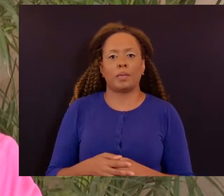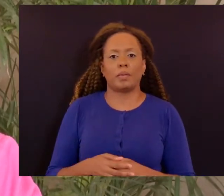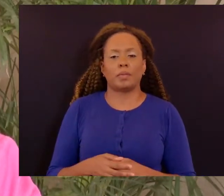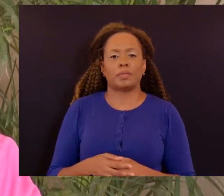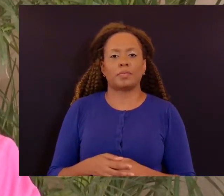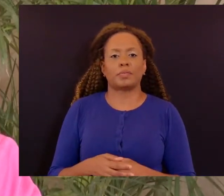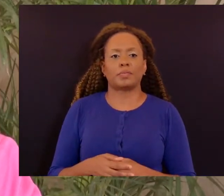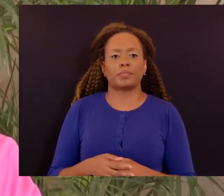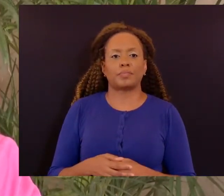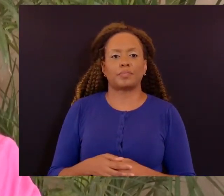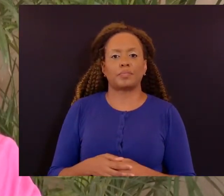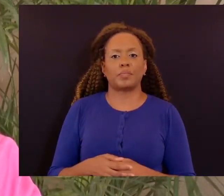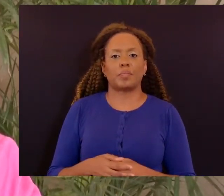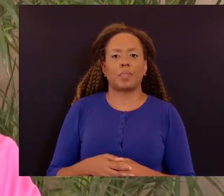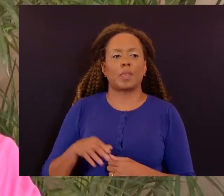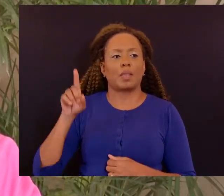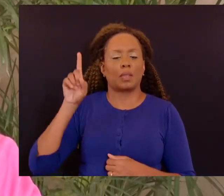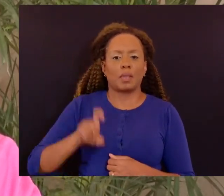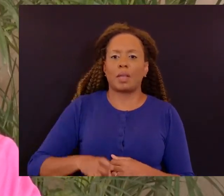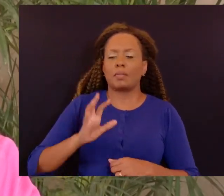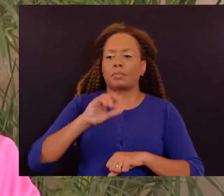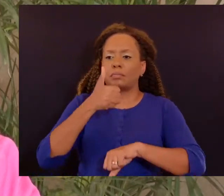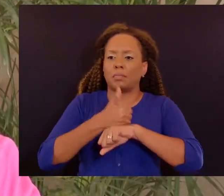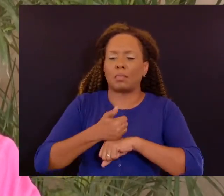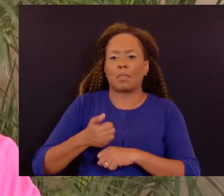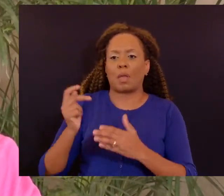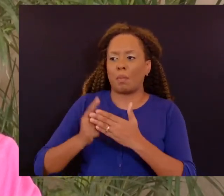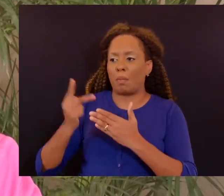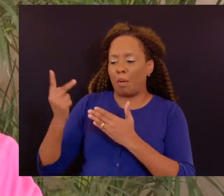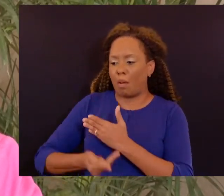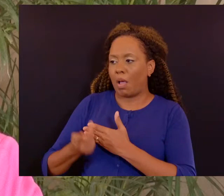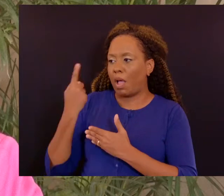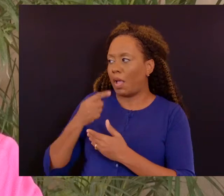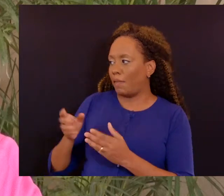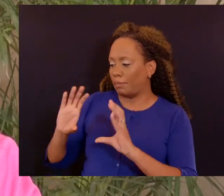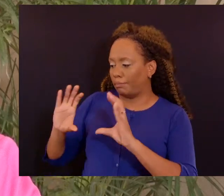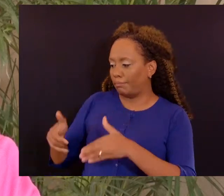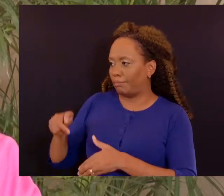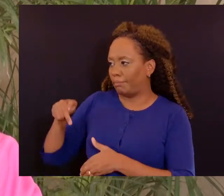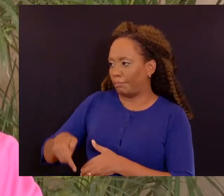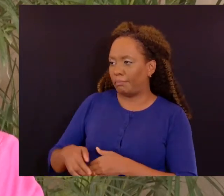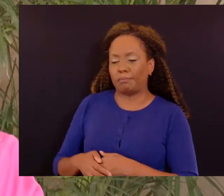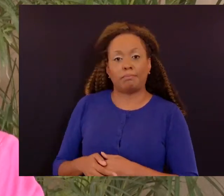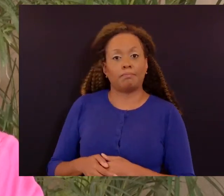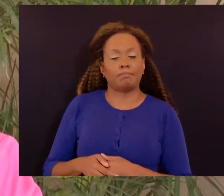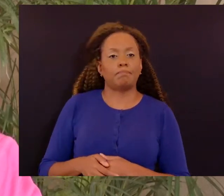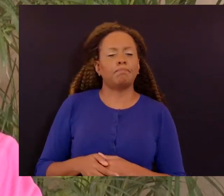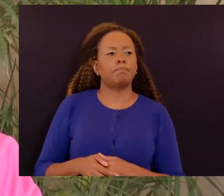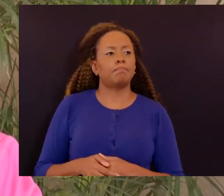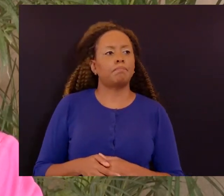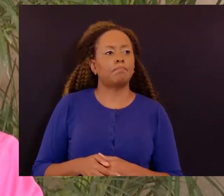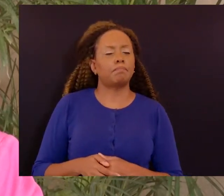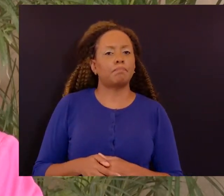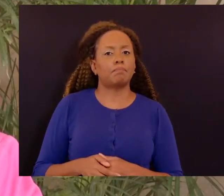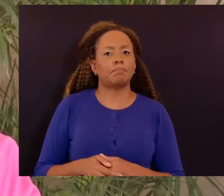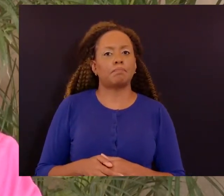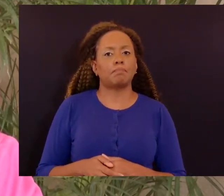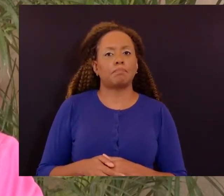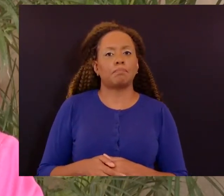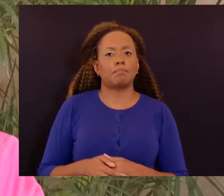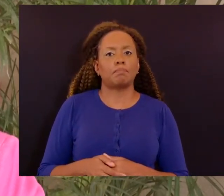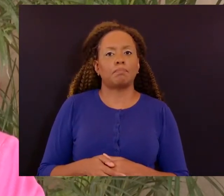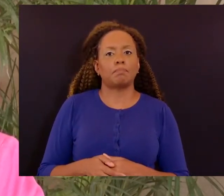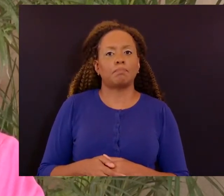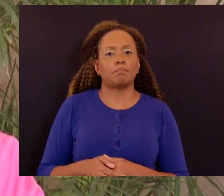we also have to look at putting programming in place to address them. Now, let me start with the